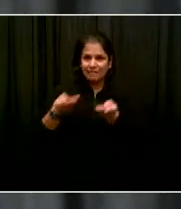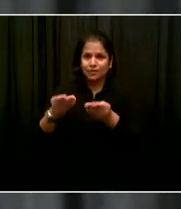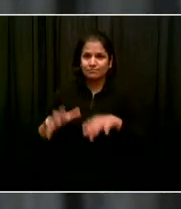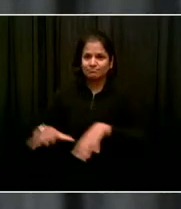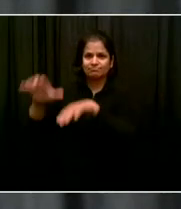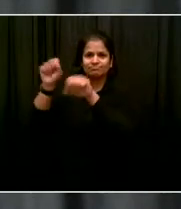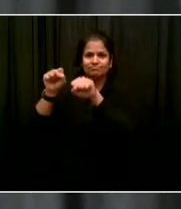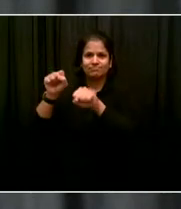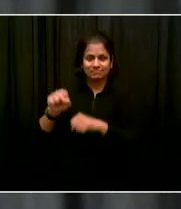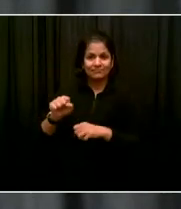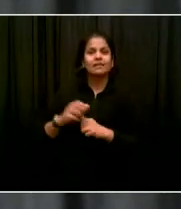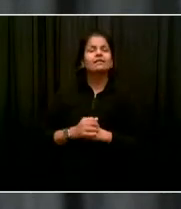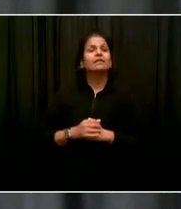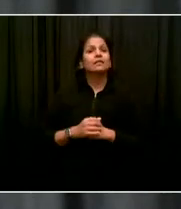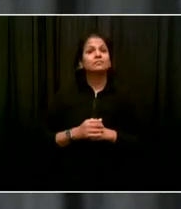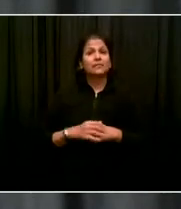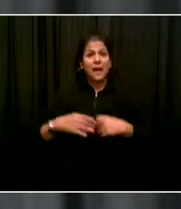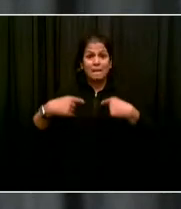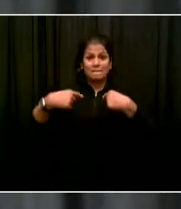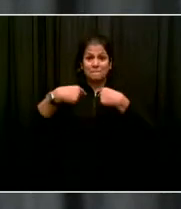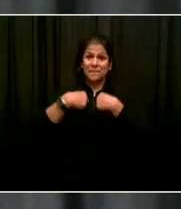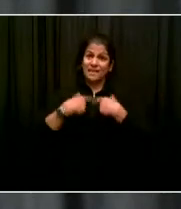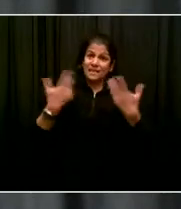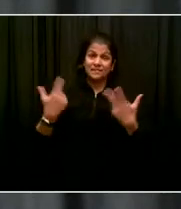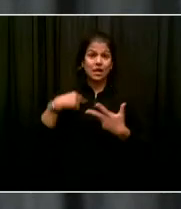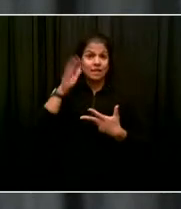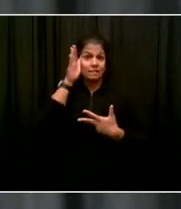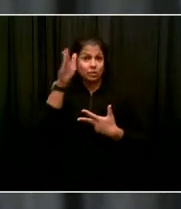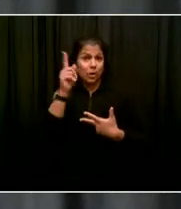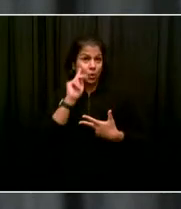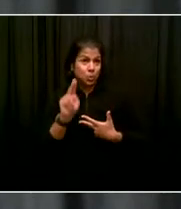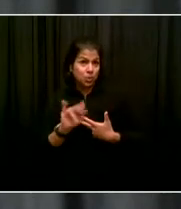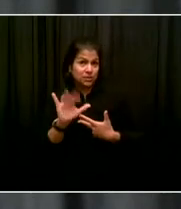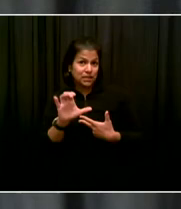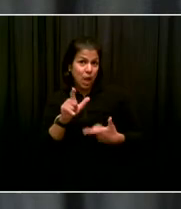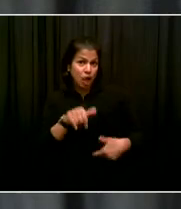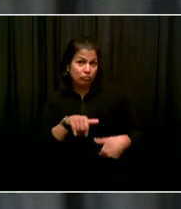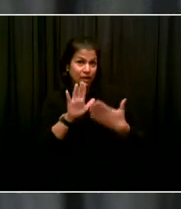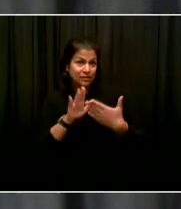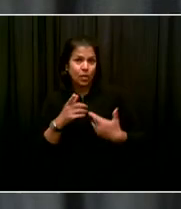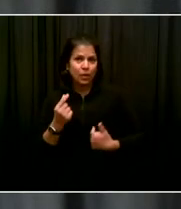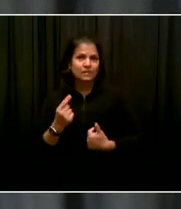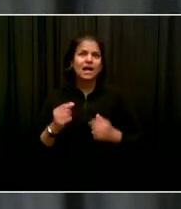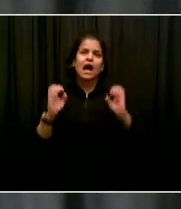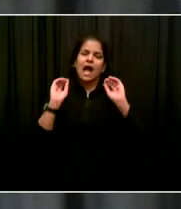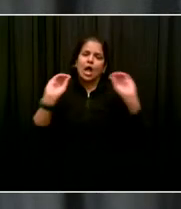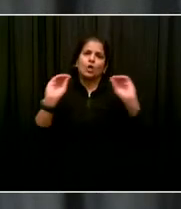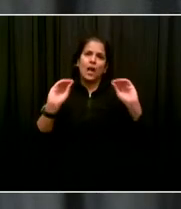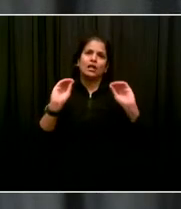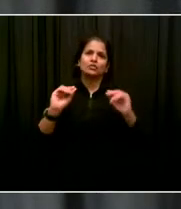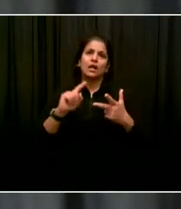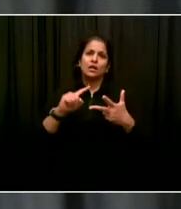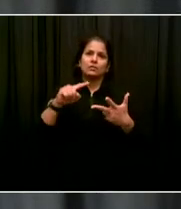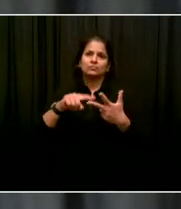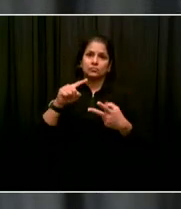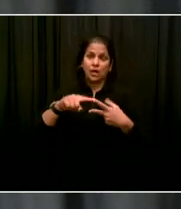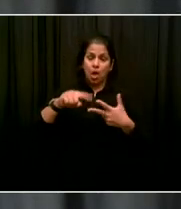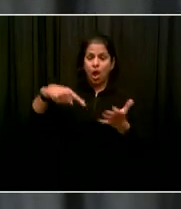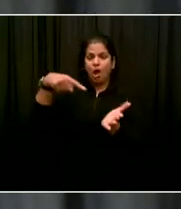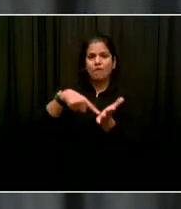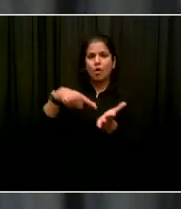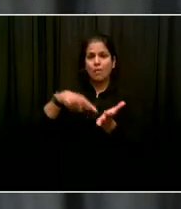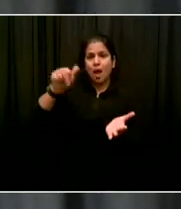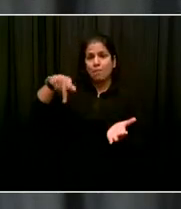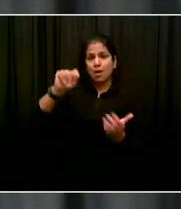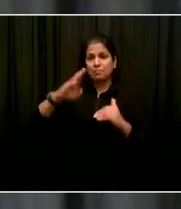education, affordable housing, You know, if the